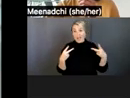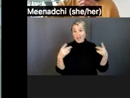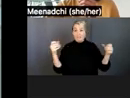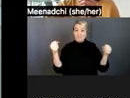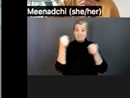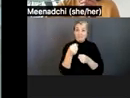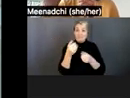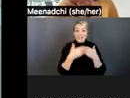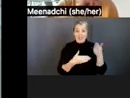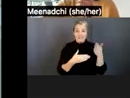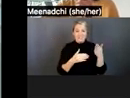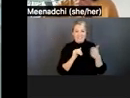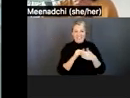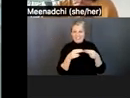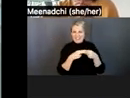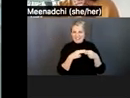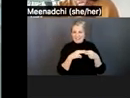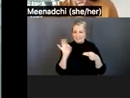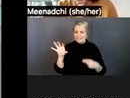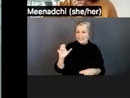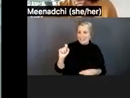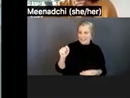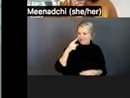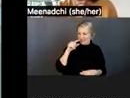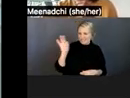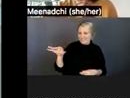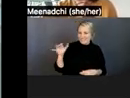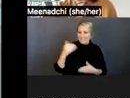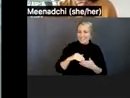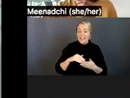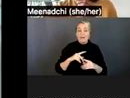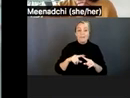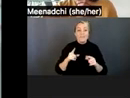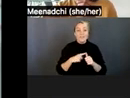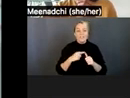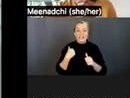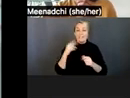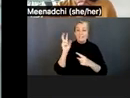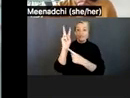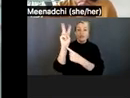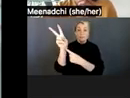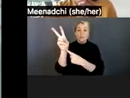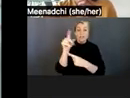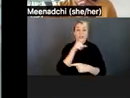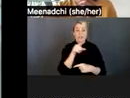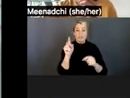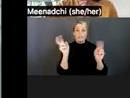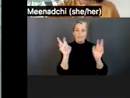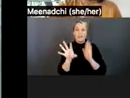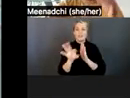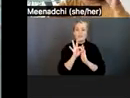into the chat thread. So the first invitation will be here for 2 minutes is choose your fighter. Who are